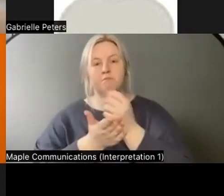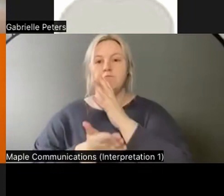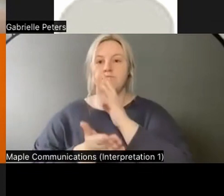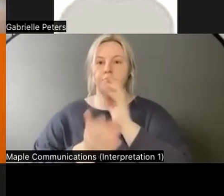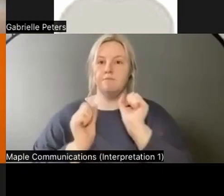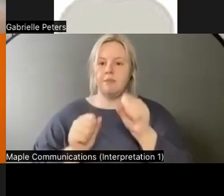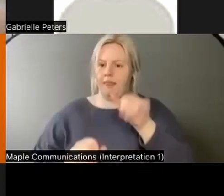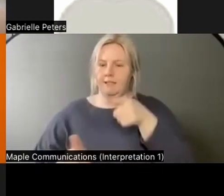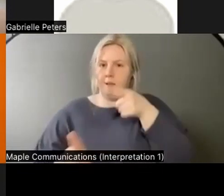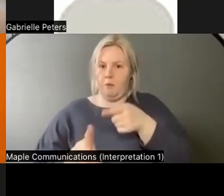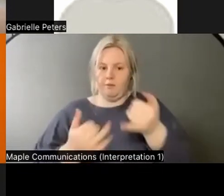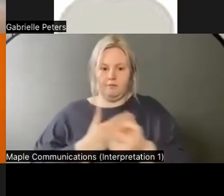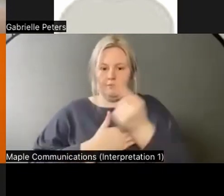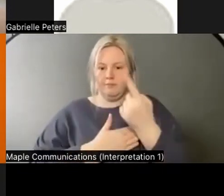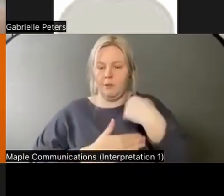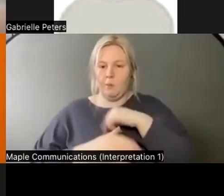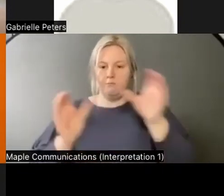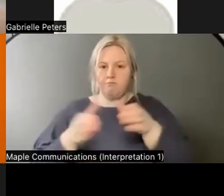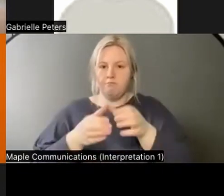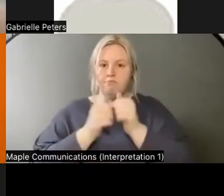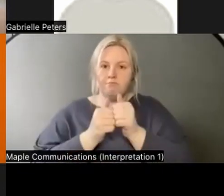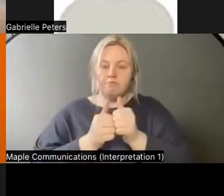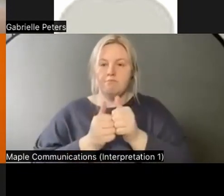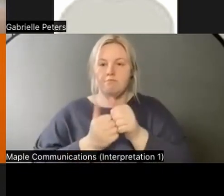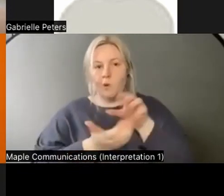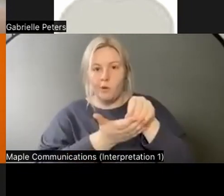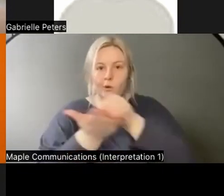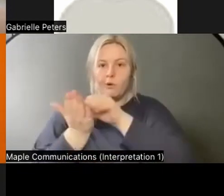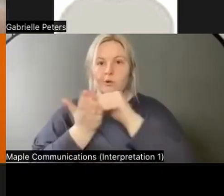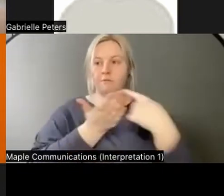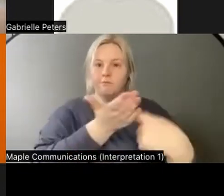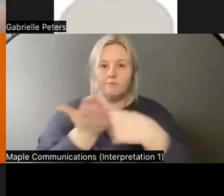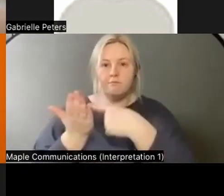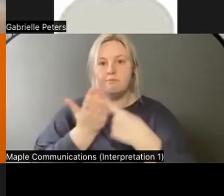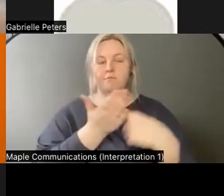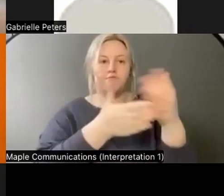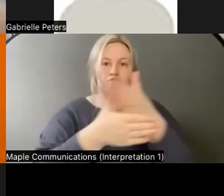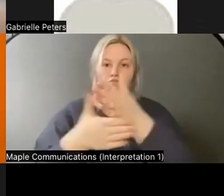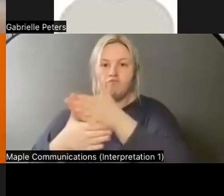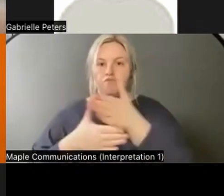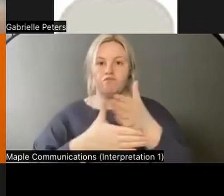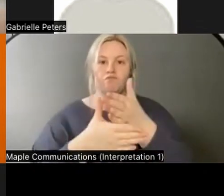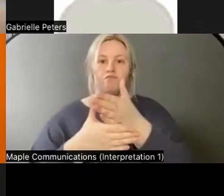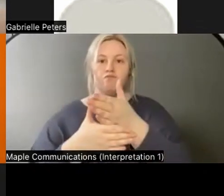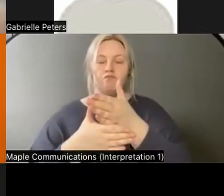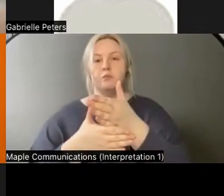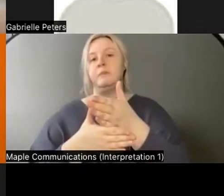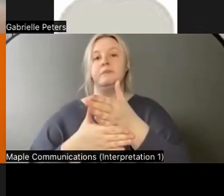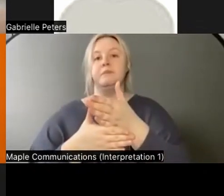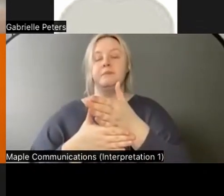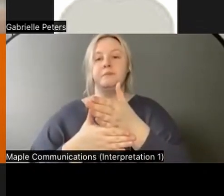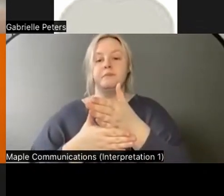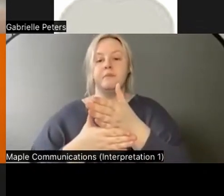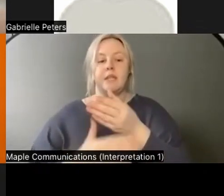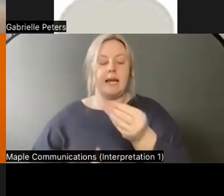we're all here to learn from one another and to really